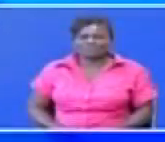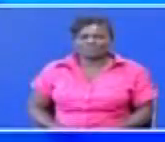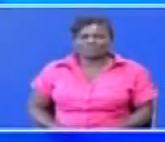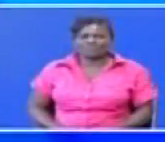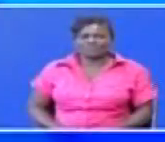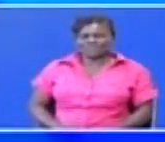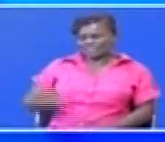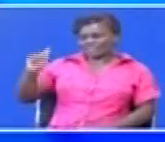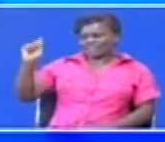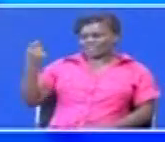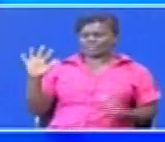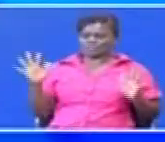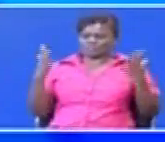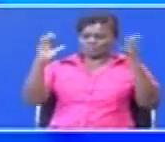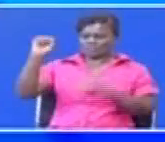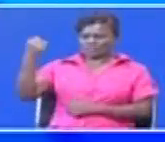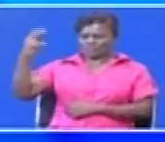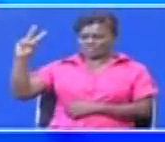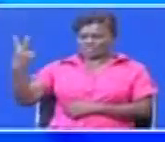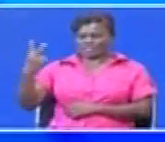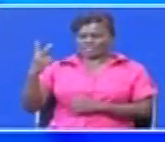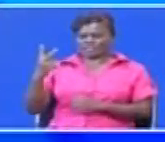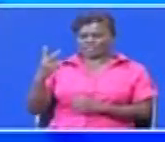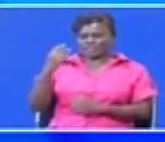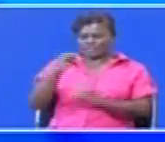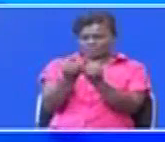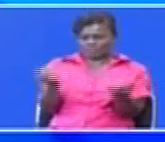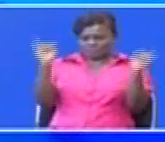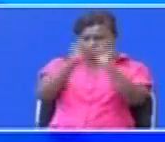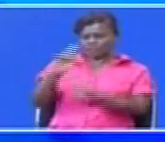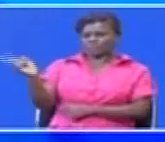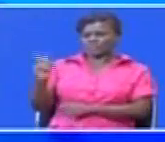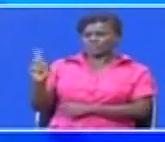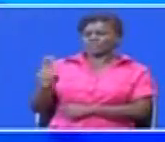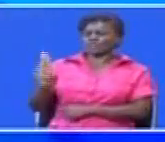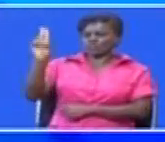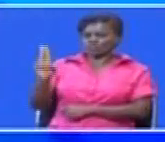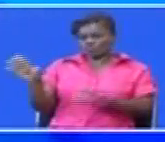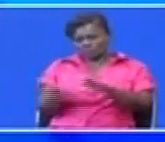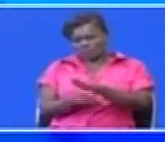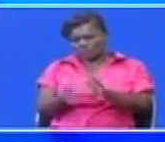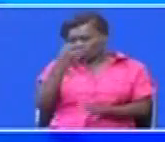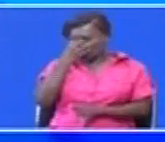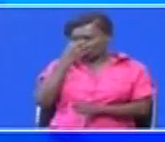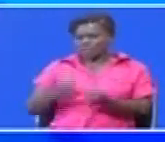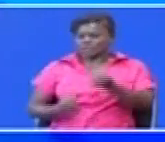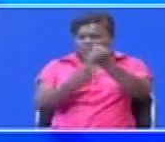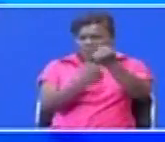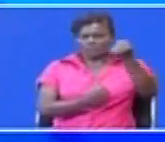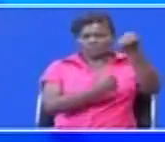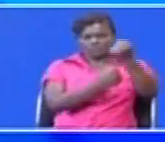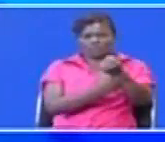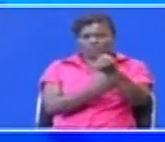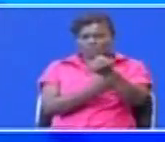As Kenya marks the 52nd independence anniversary today, President Uhuru Kenyatta and his deputy William Ruto rallied behind Treasury